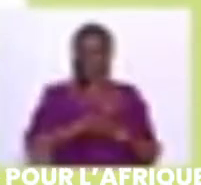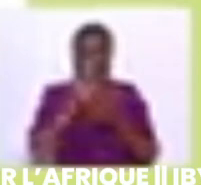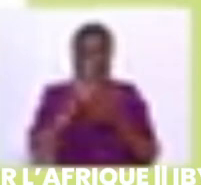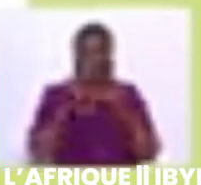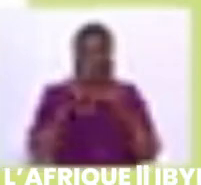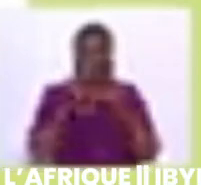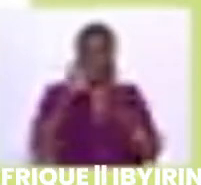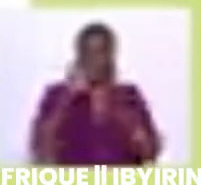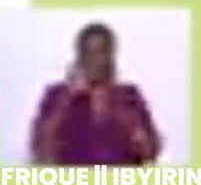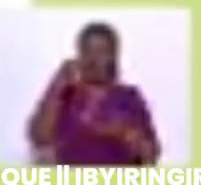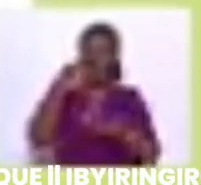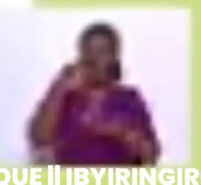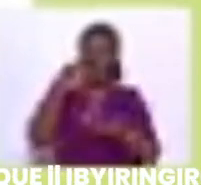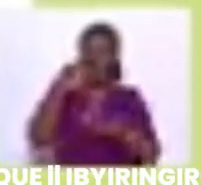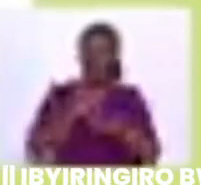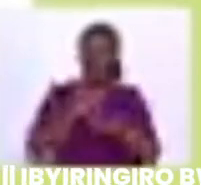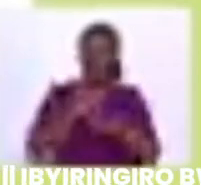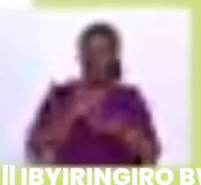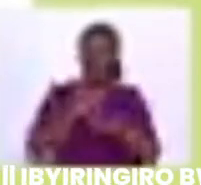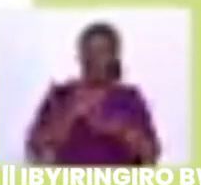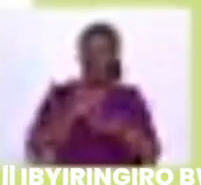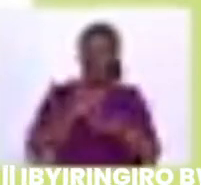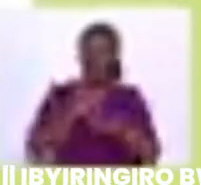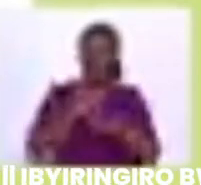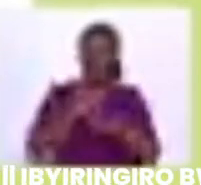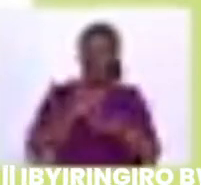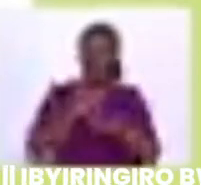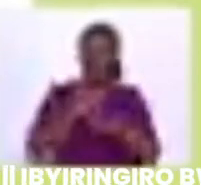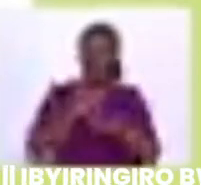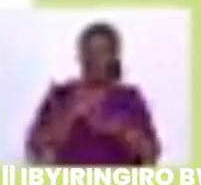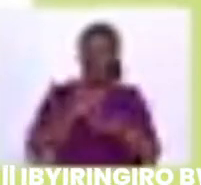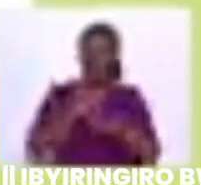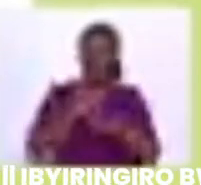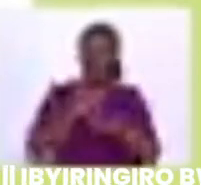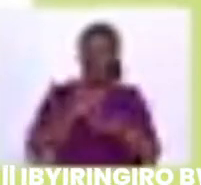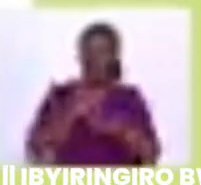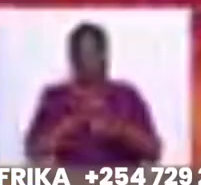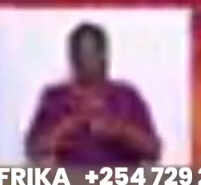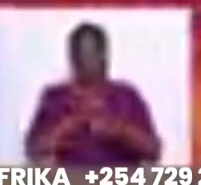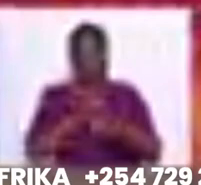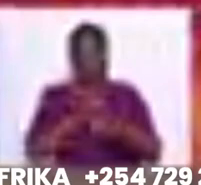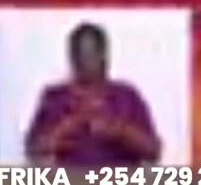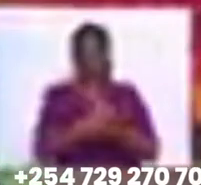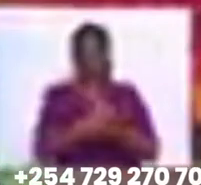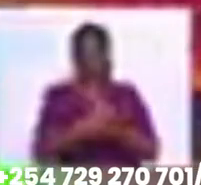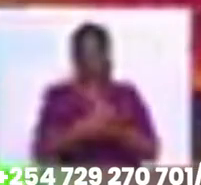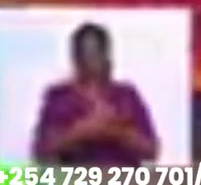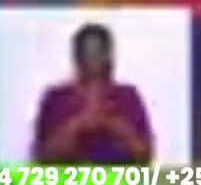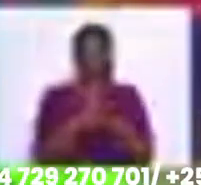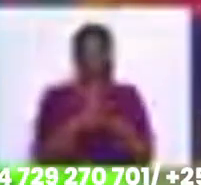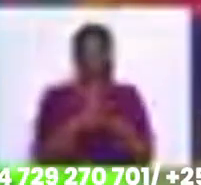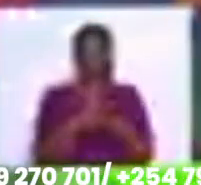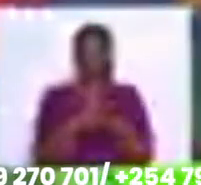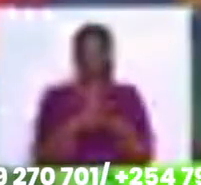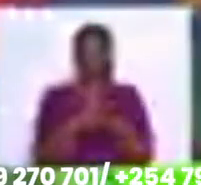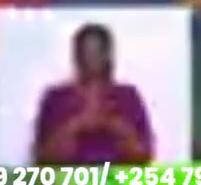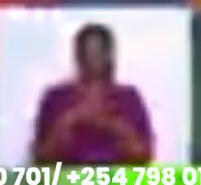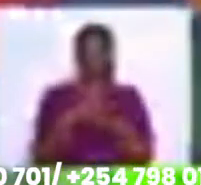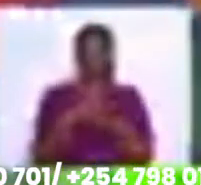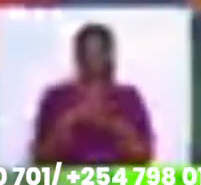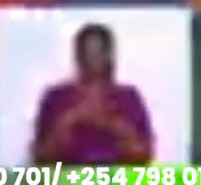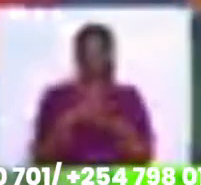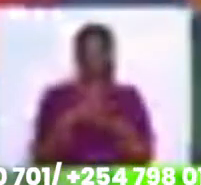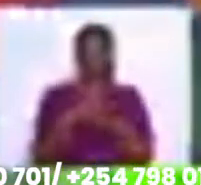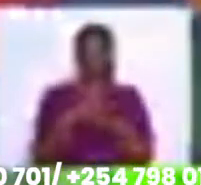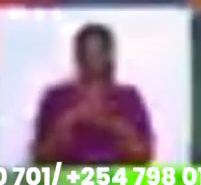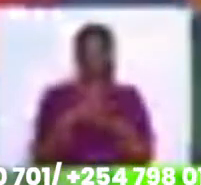body, the higher your risks of breast cancer, and I can guarantee it's for similar cancers too. Colon cancer, here's another graph,